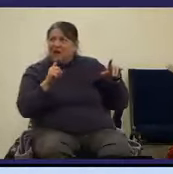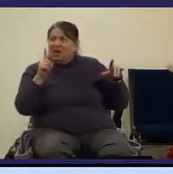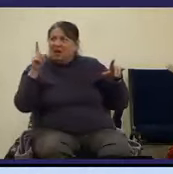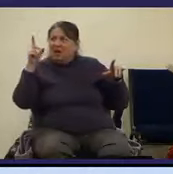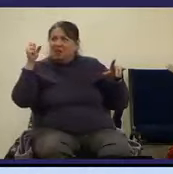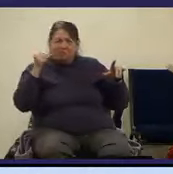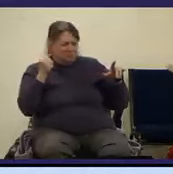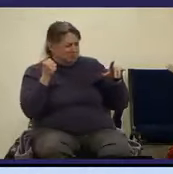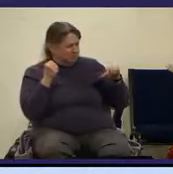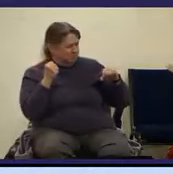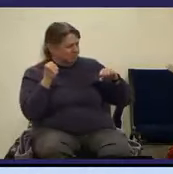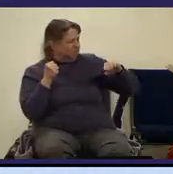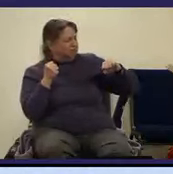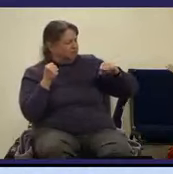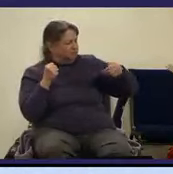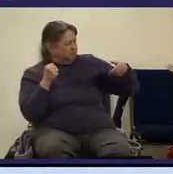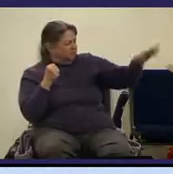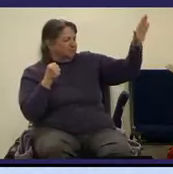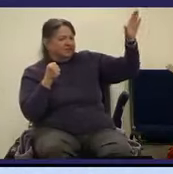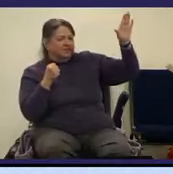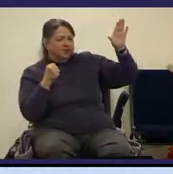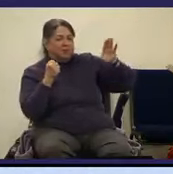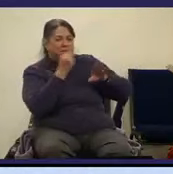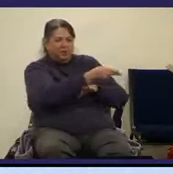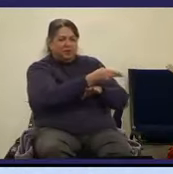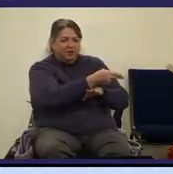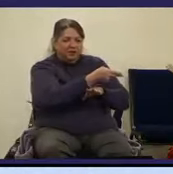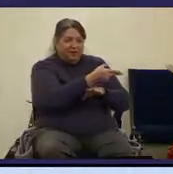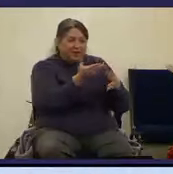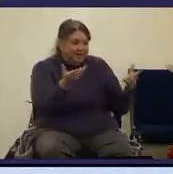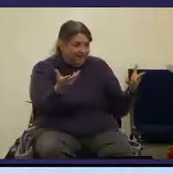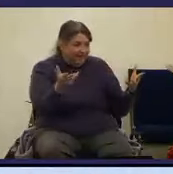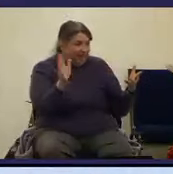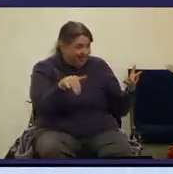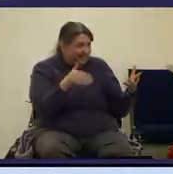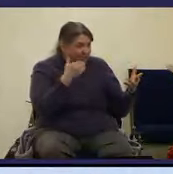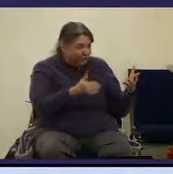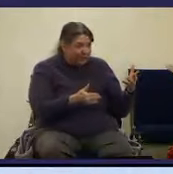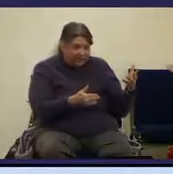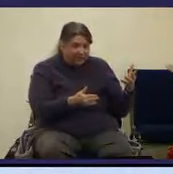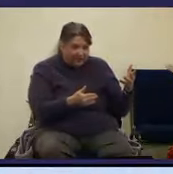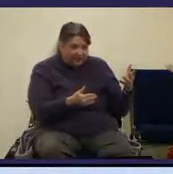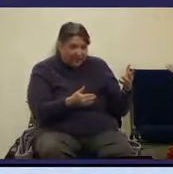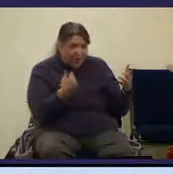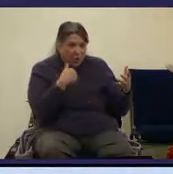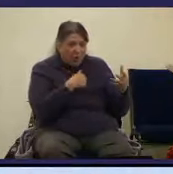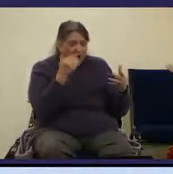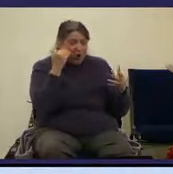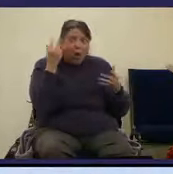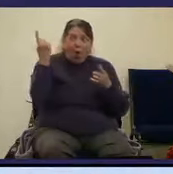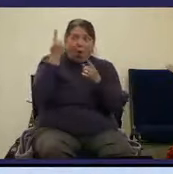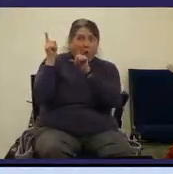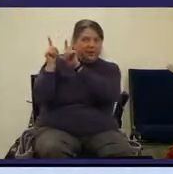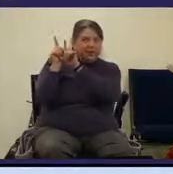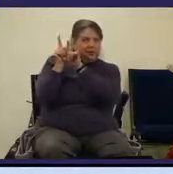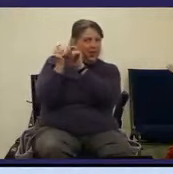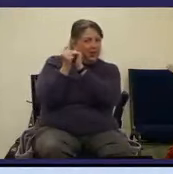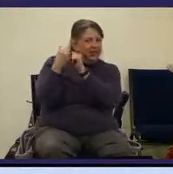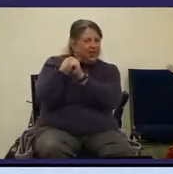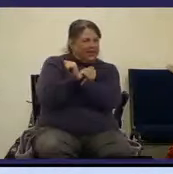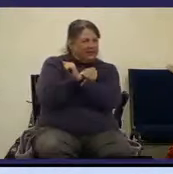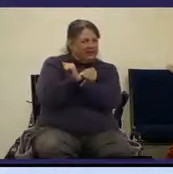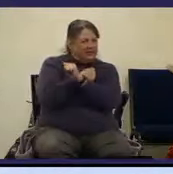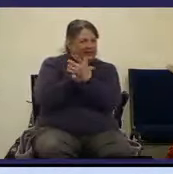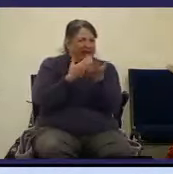temptation, that's the way to conquer temptation. Is to be conscious of his presence at a moment of weakness. What do I do